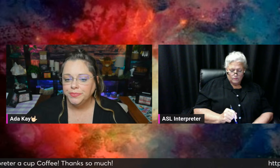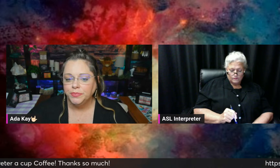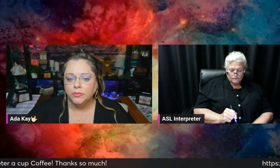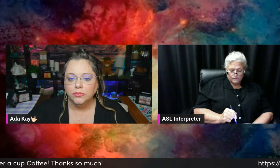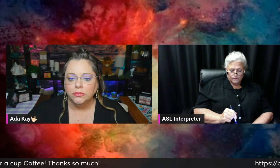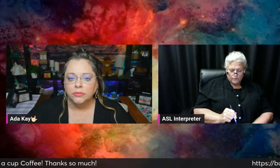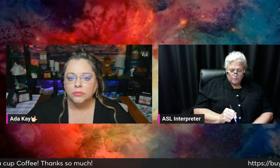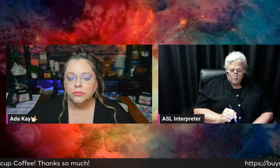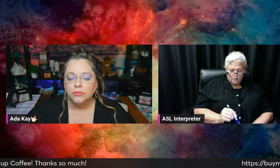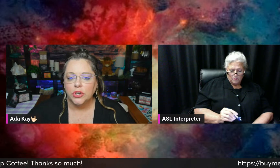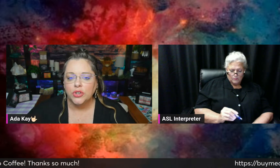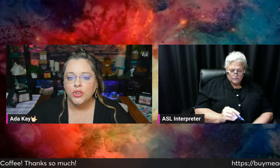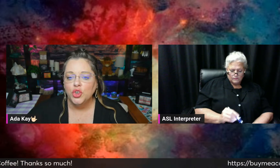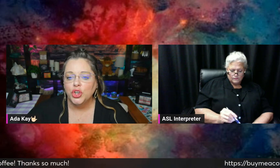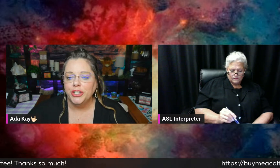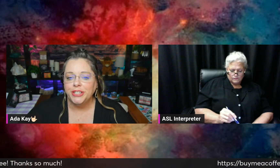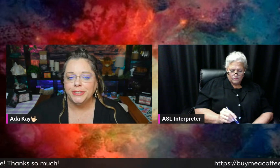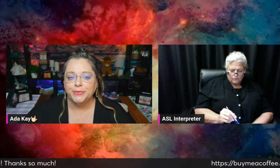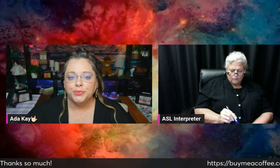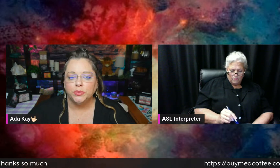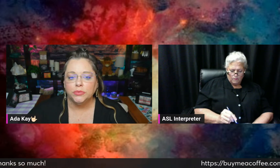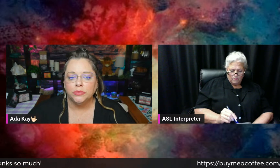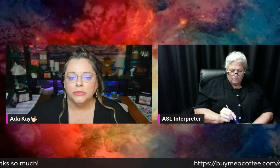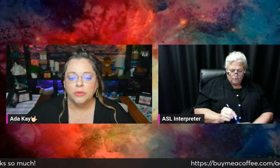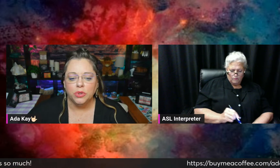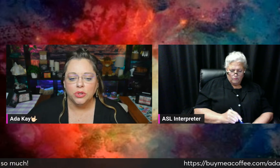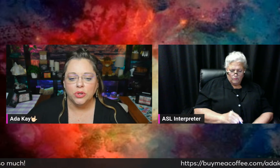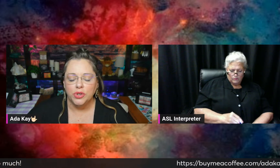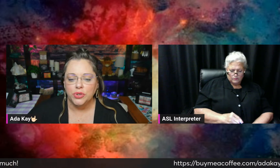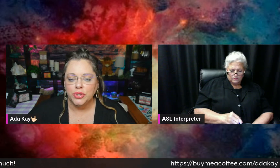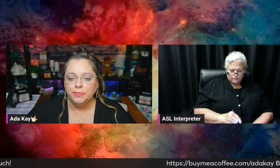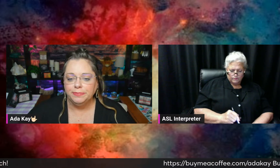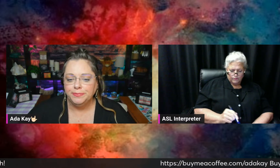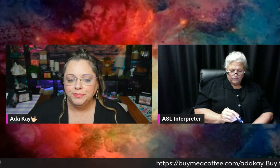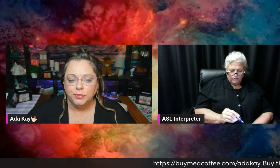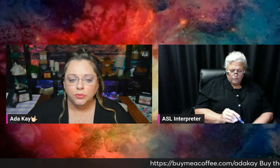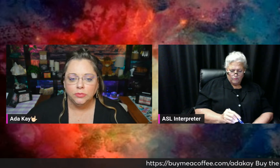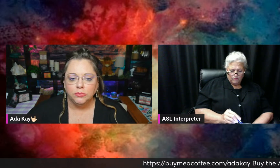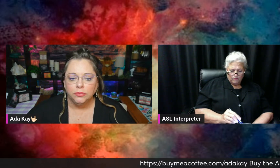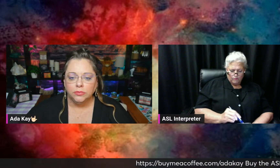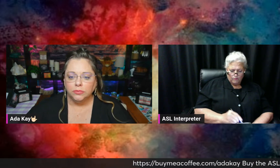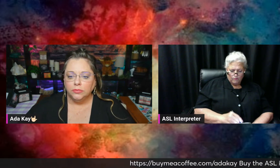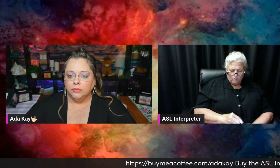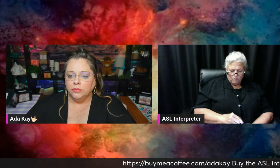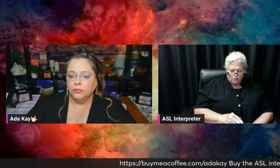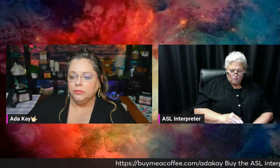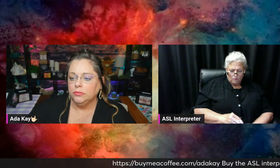watching. They're nothing. I'm going to look on YouTube.